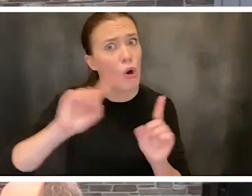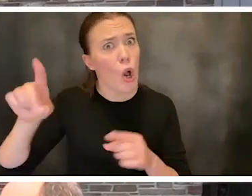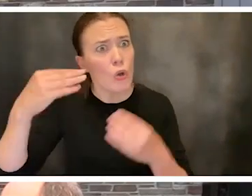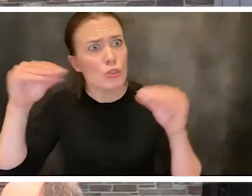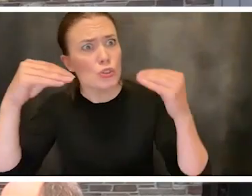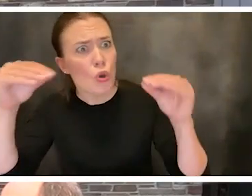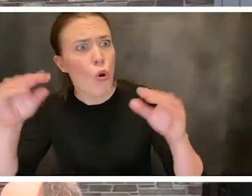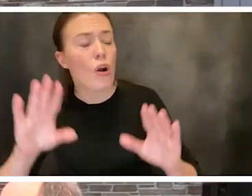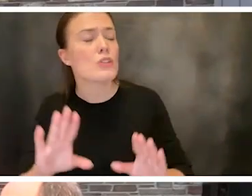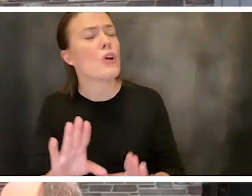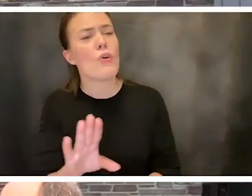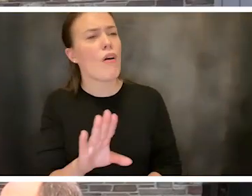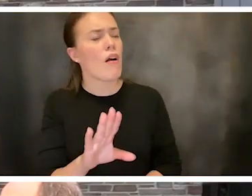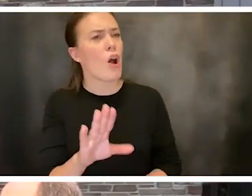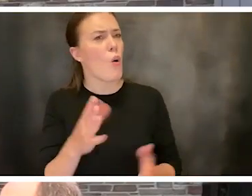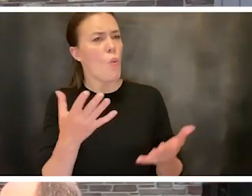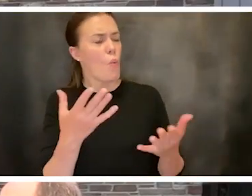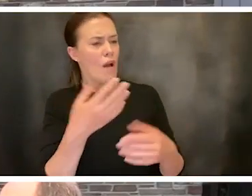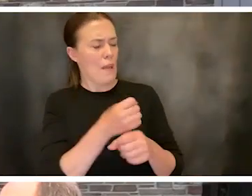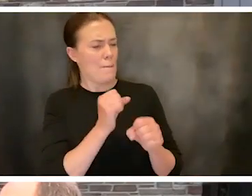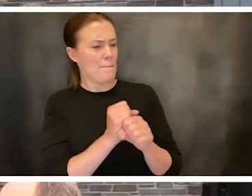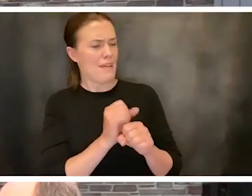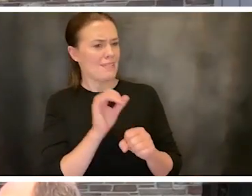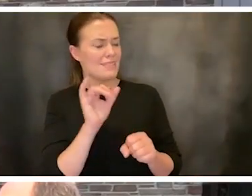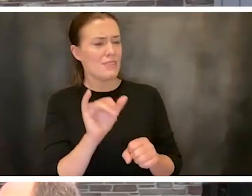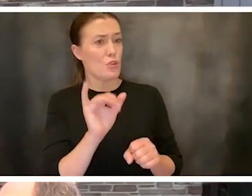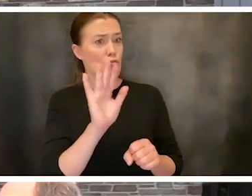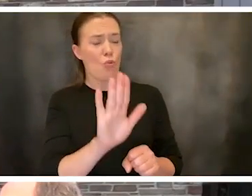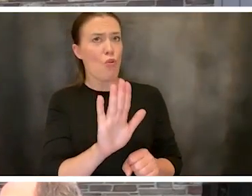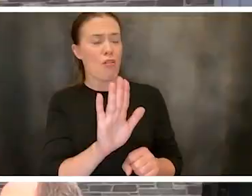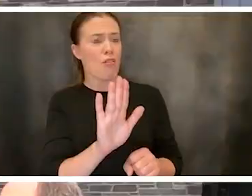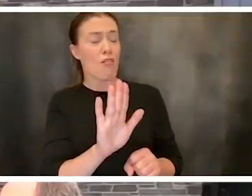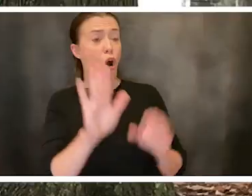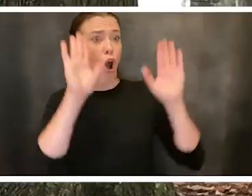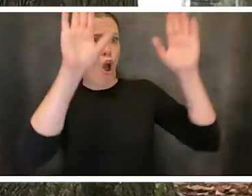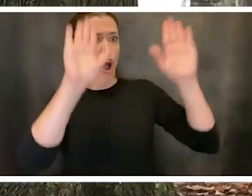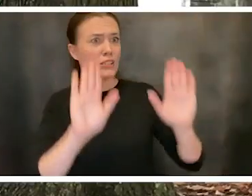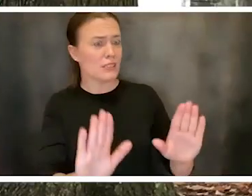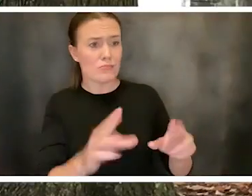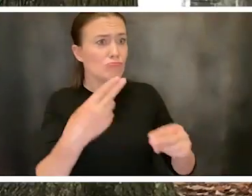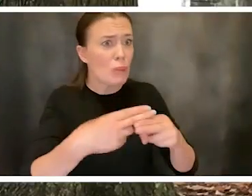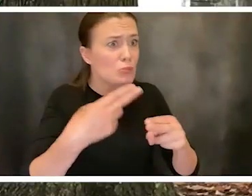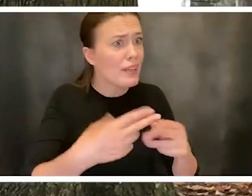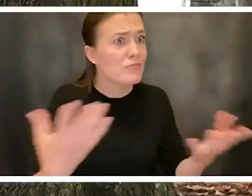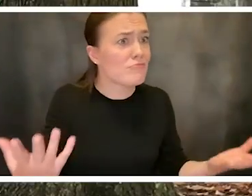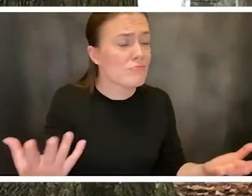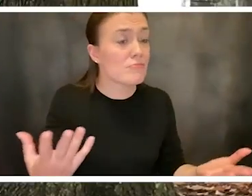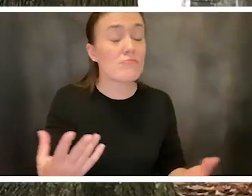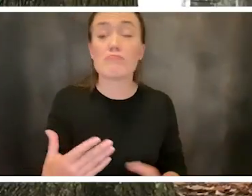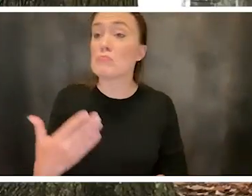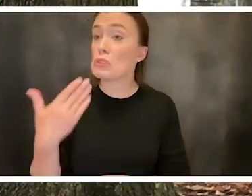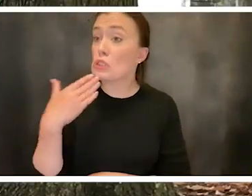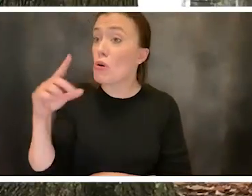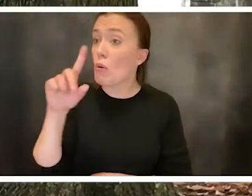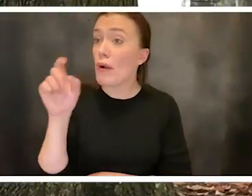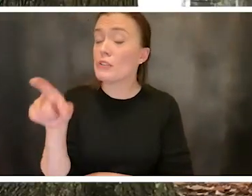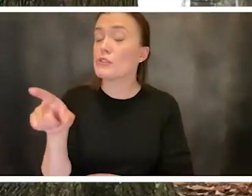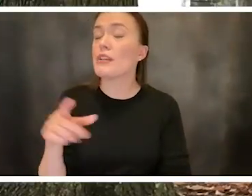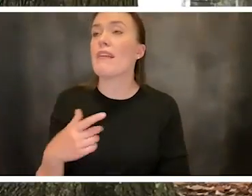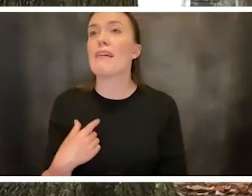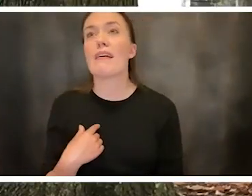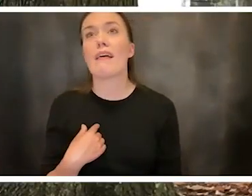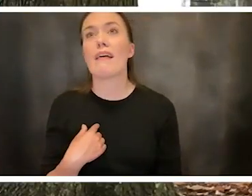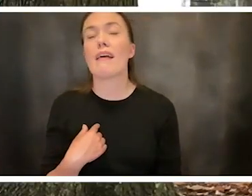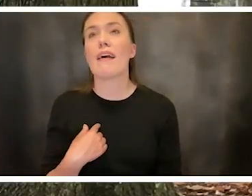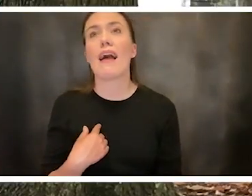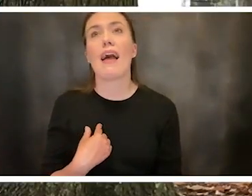think helps create that amazing reputation? Yeah, that's a good question, and I think you guys are